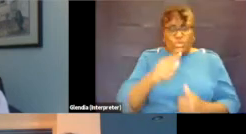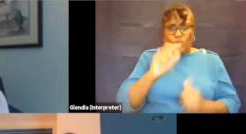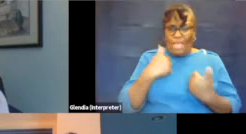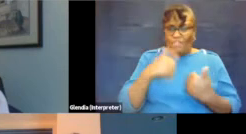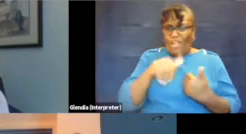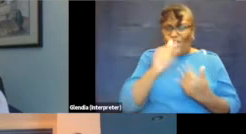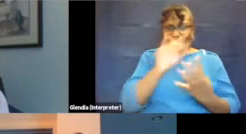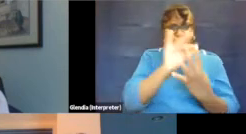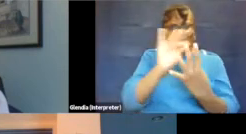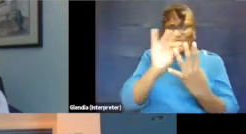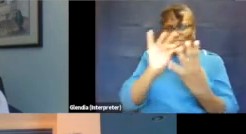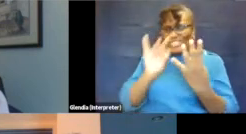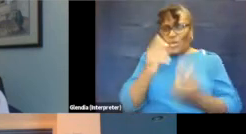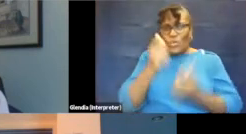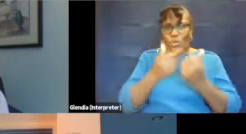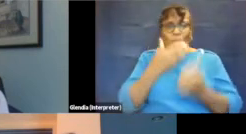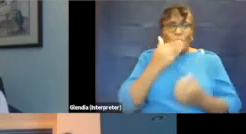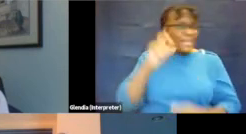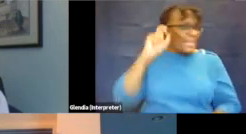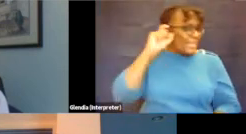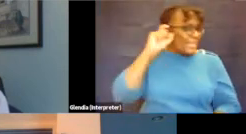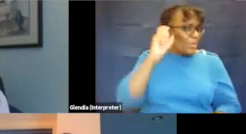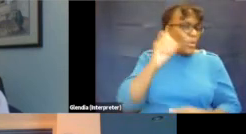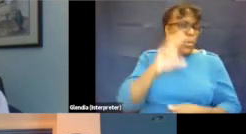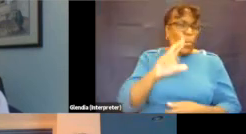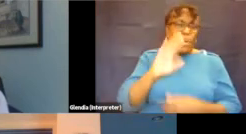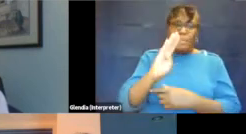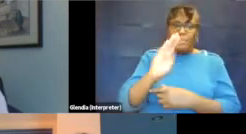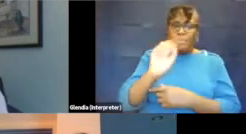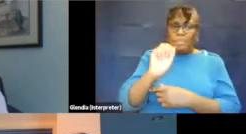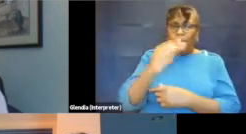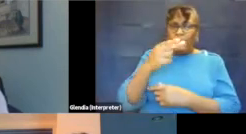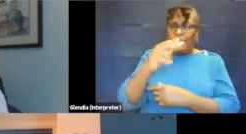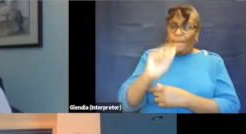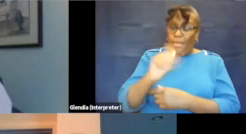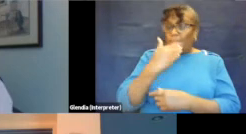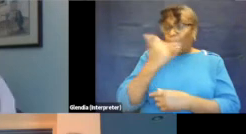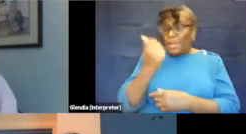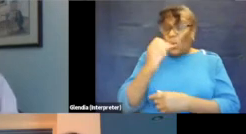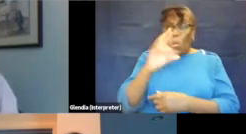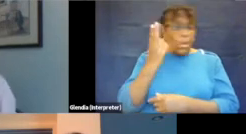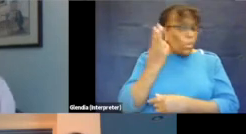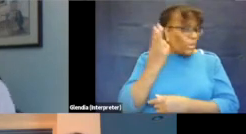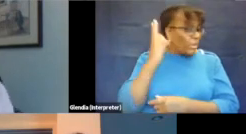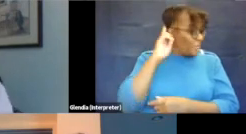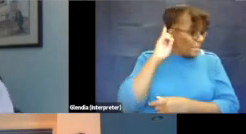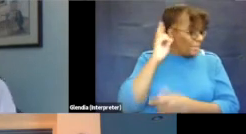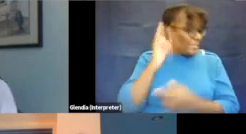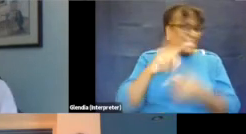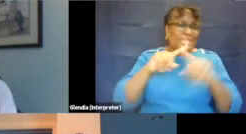hearing aids better? Would a Baha be better if you're choosing amplification or a cochlear implant based on your child's hearing loss and your child's